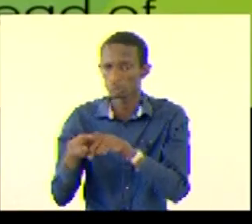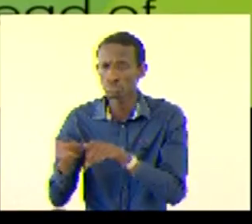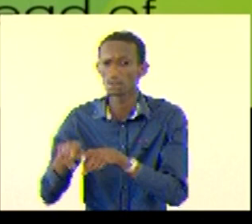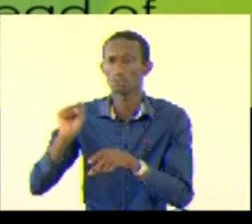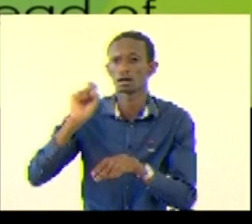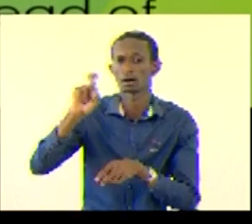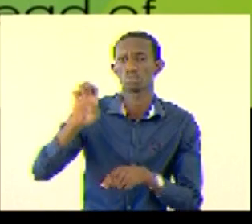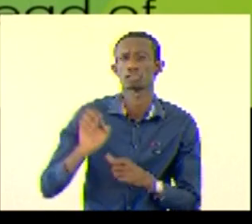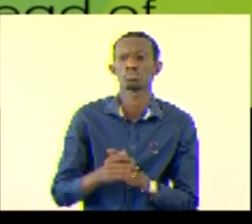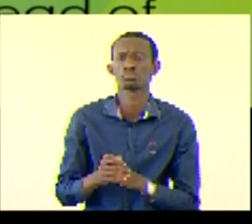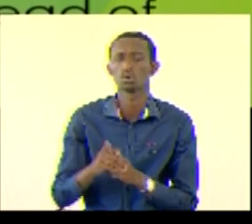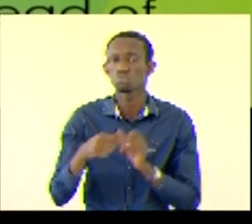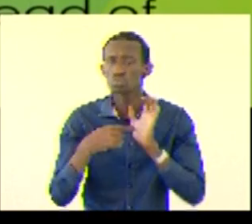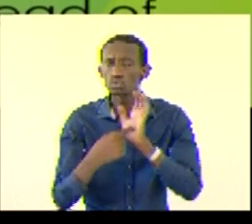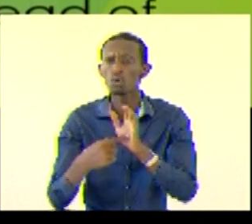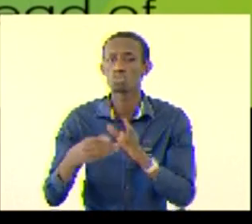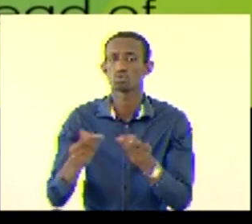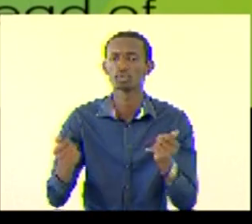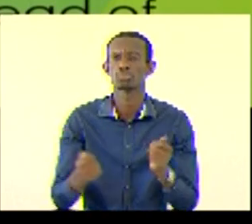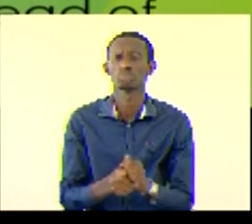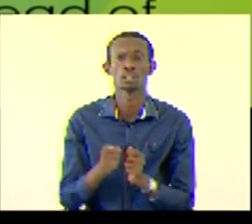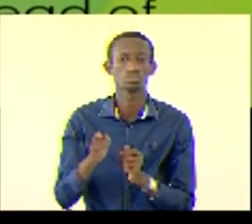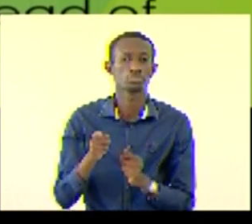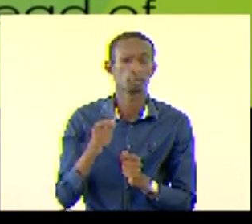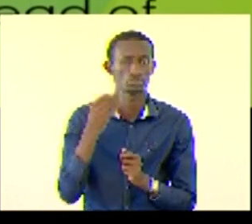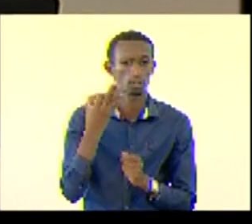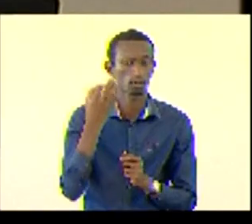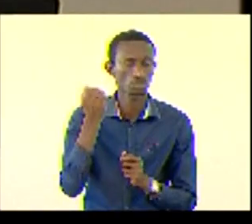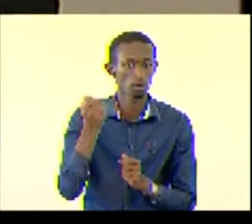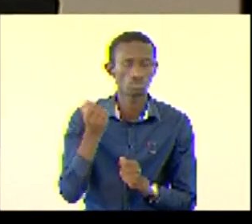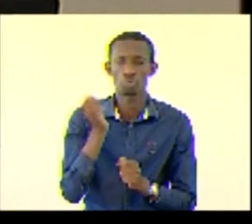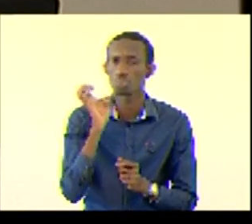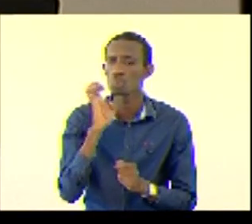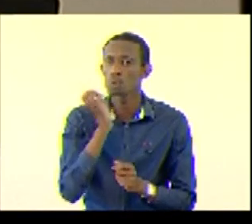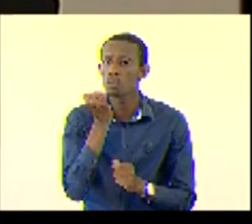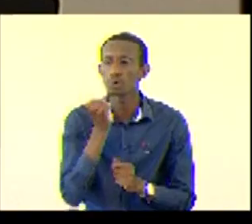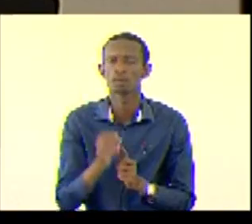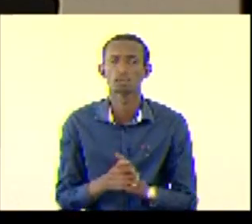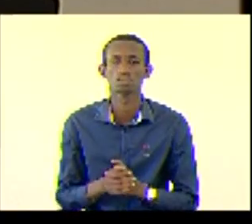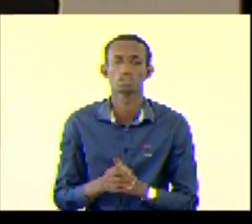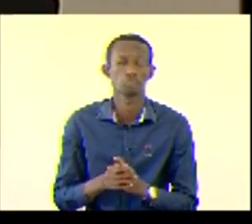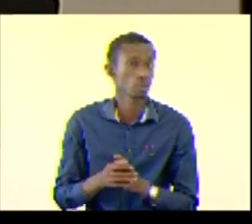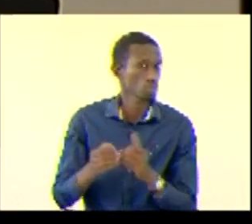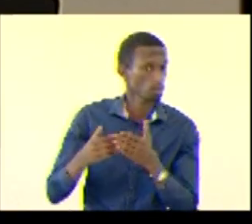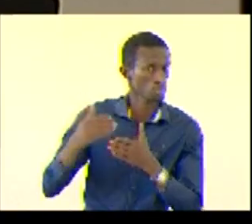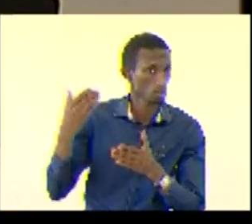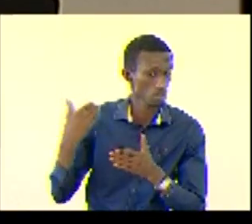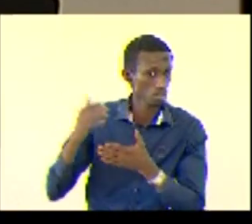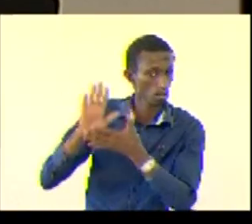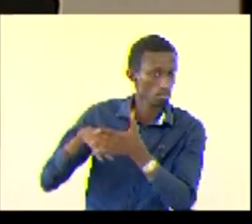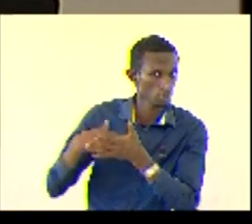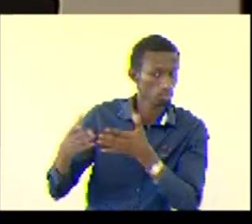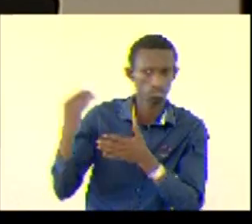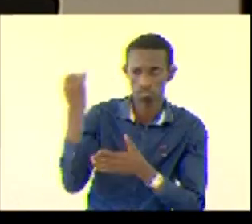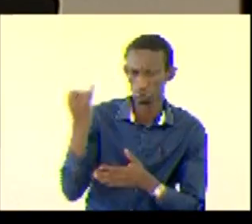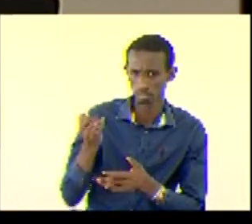25 degrees Celsius. That is the first graph that we draw. Now, the first graph we drew, the